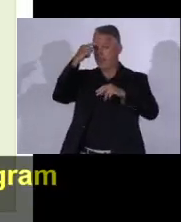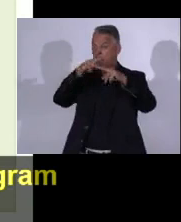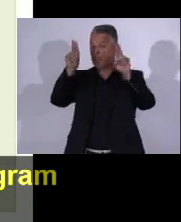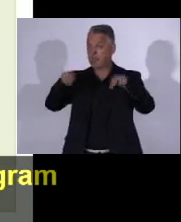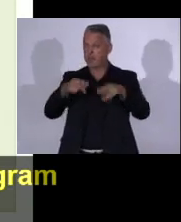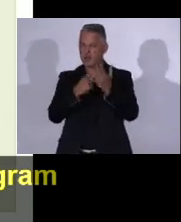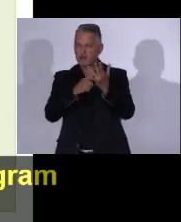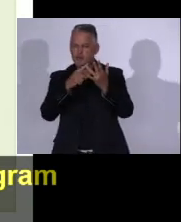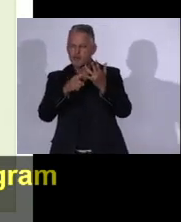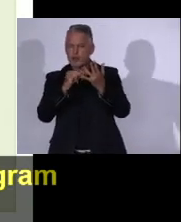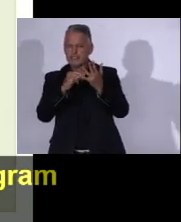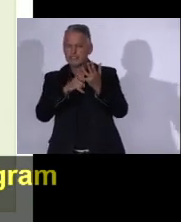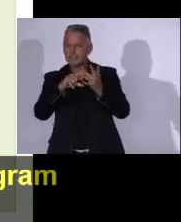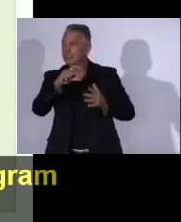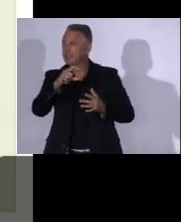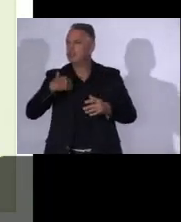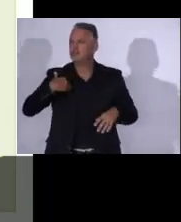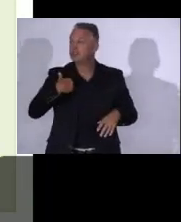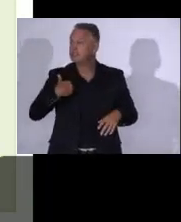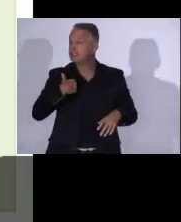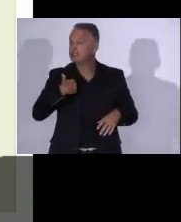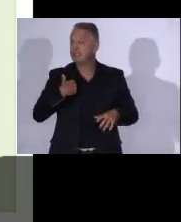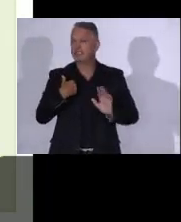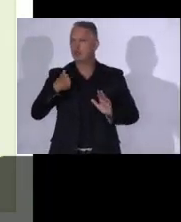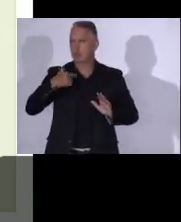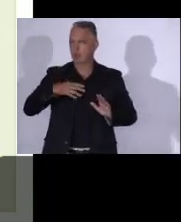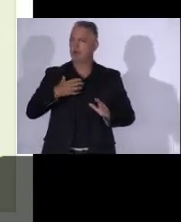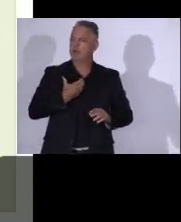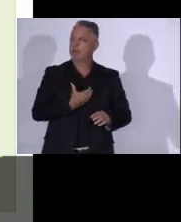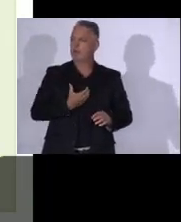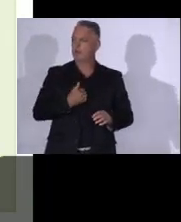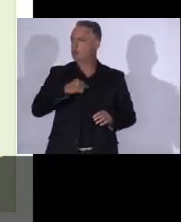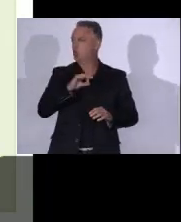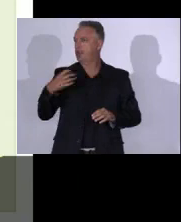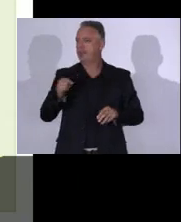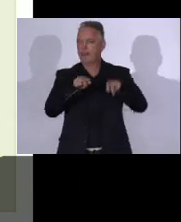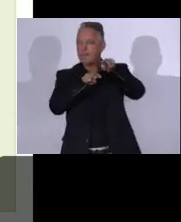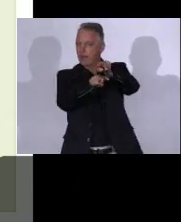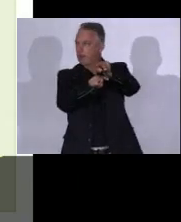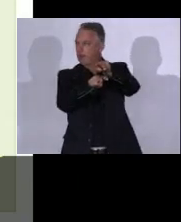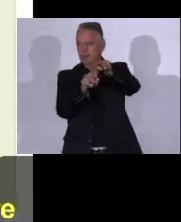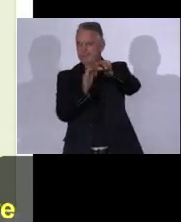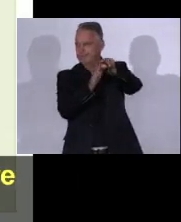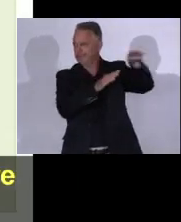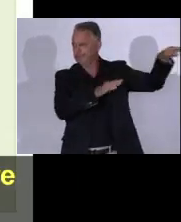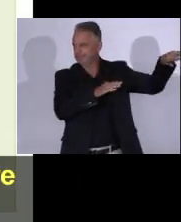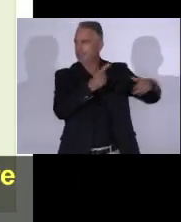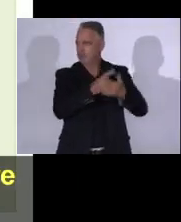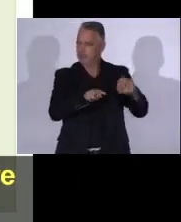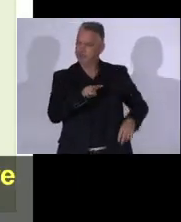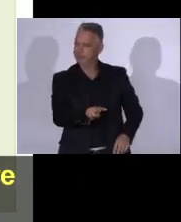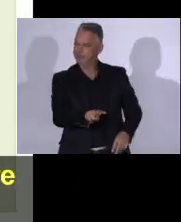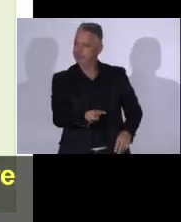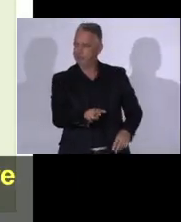rustic, and we try to make sure the camps we go to are comfortable. We don't use top bunks, for example. Often there's en suites, so we're not